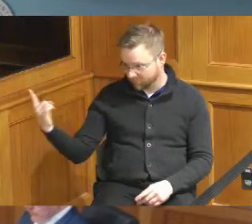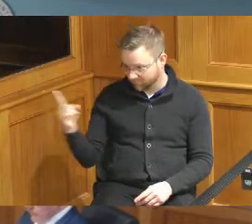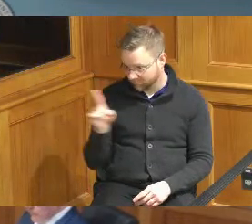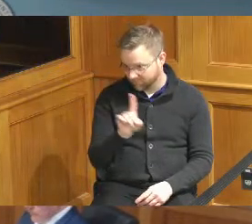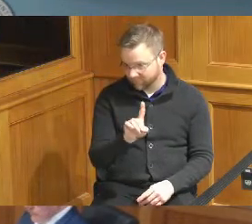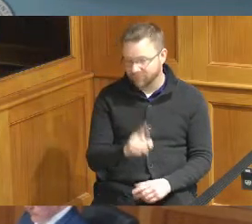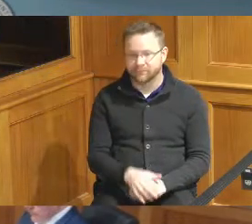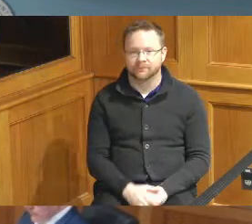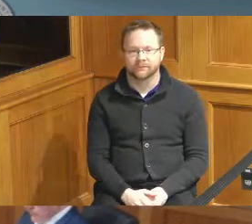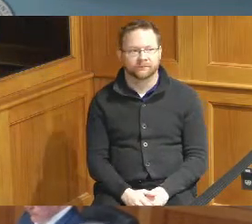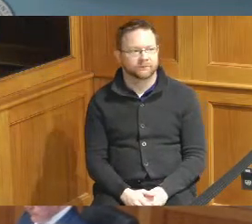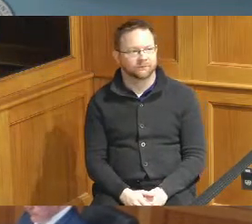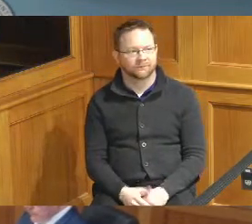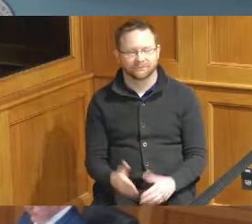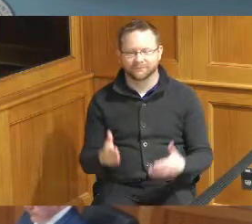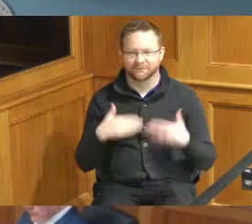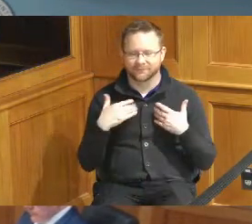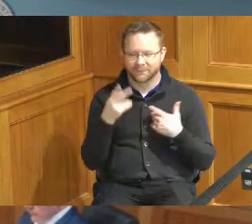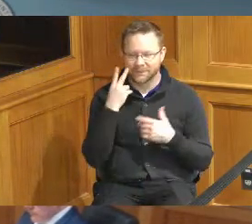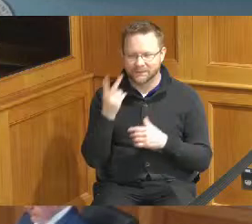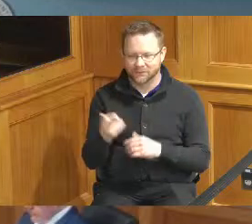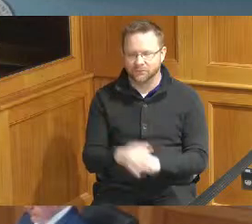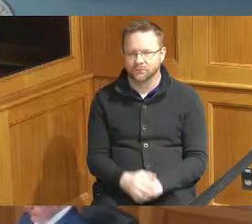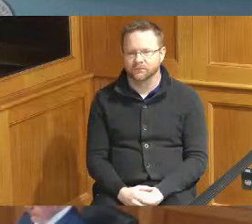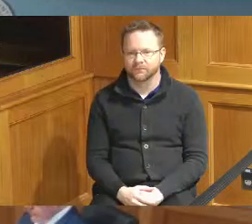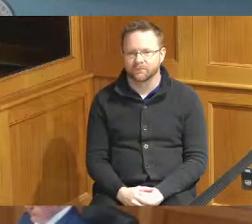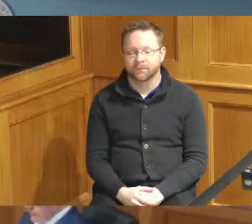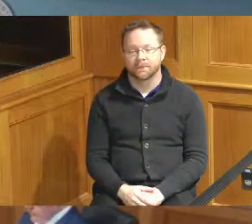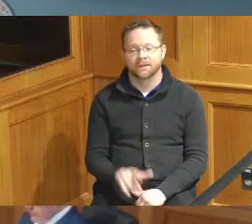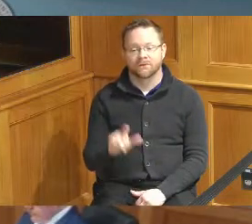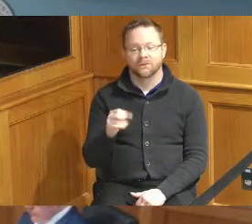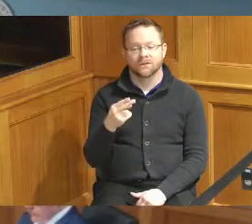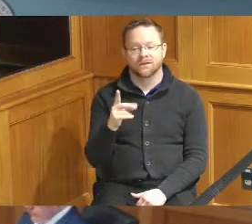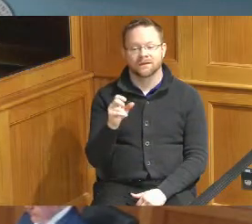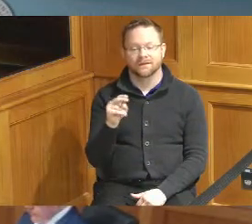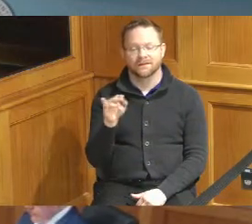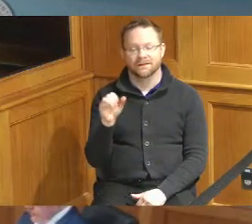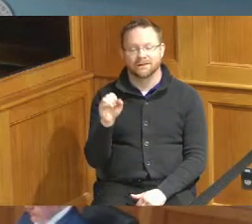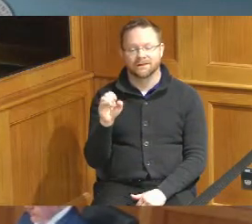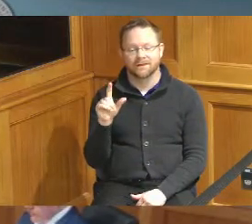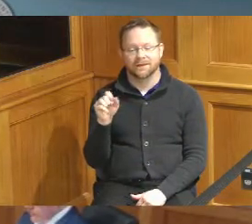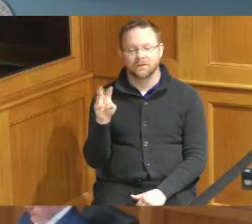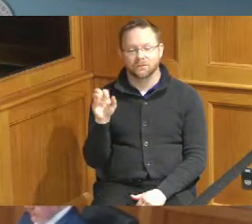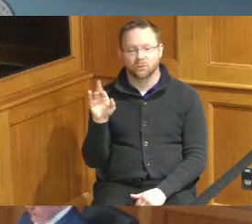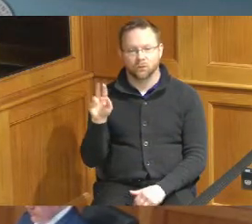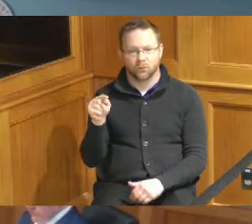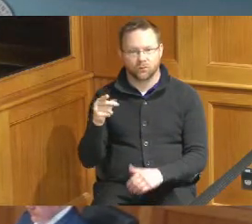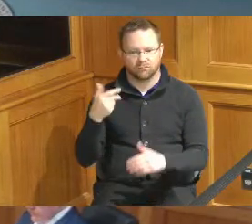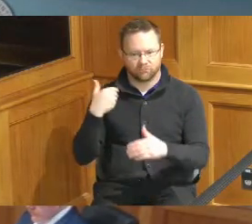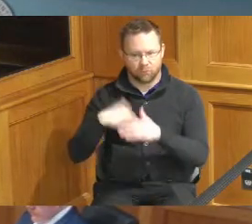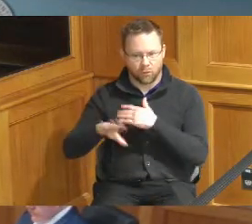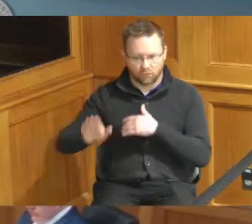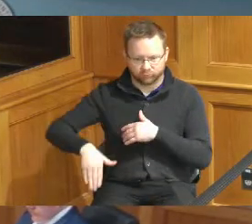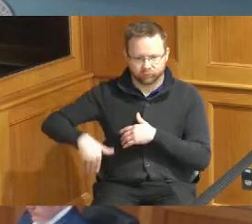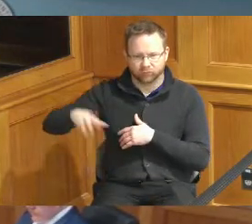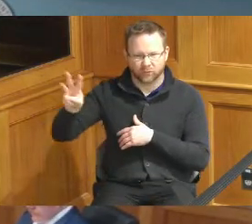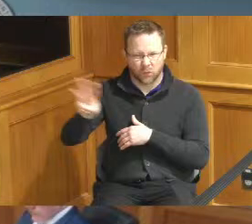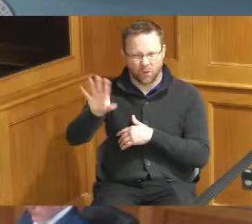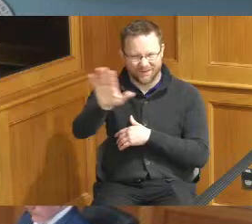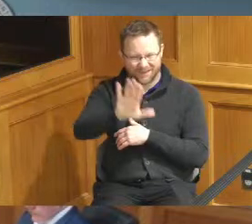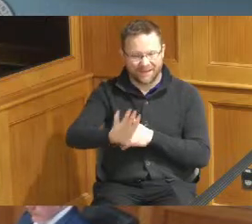podium. So glad to see you. So whereas Leah Dennis Ellsworth, born and raised in the West End in